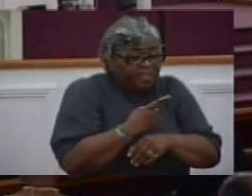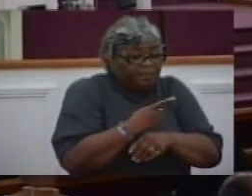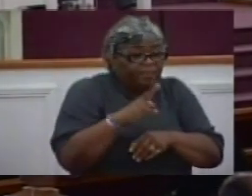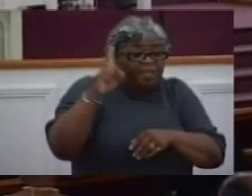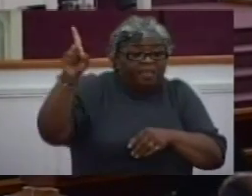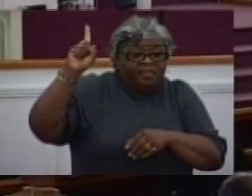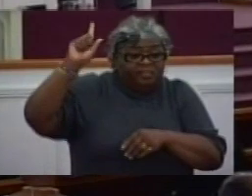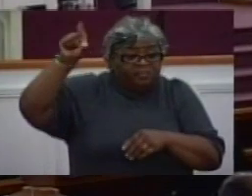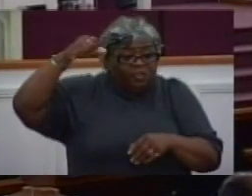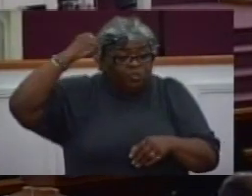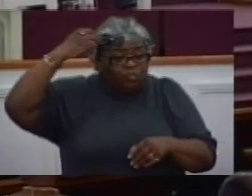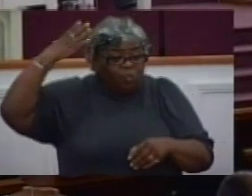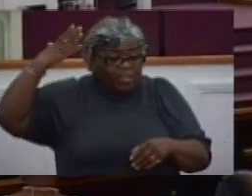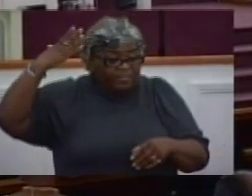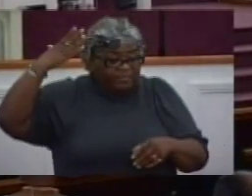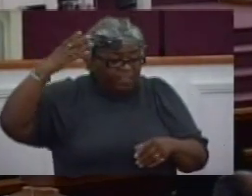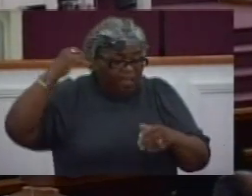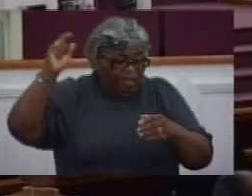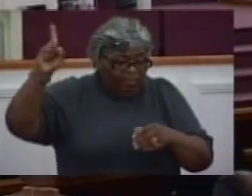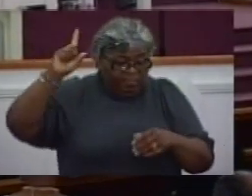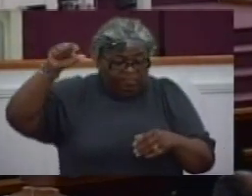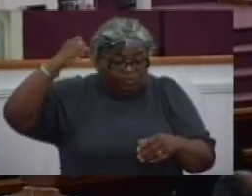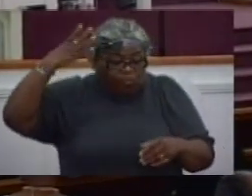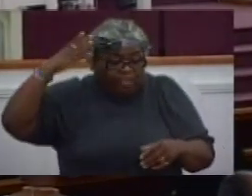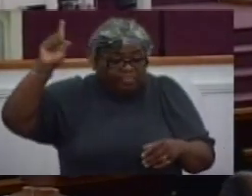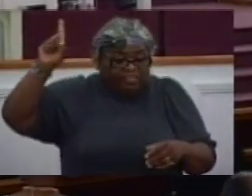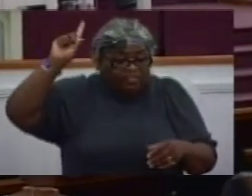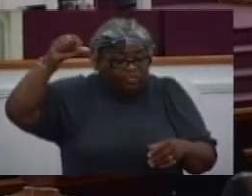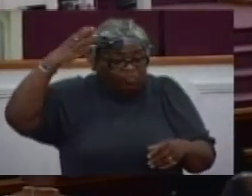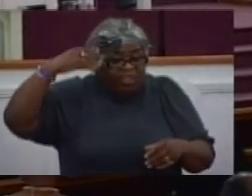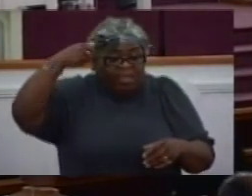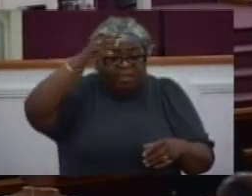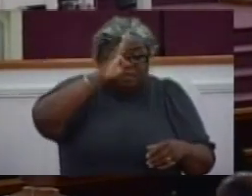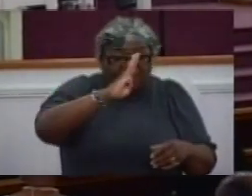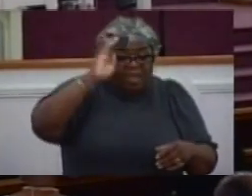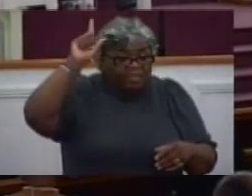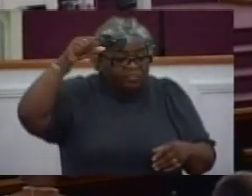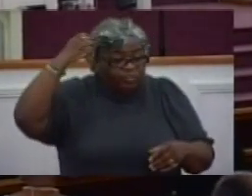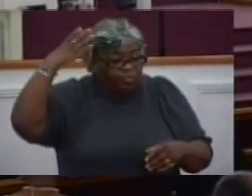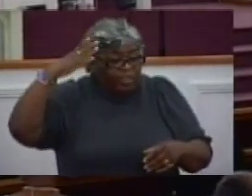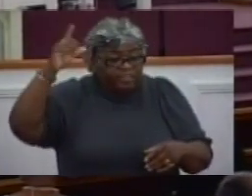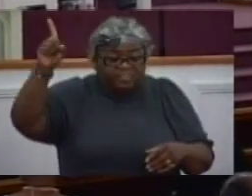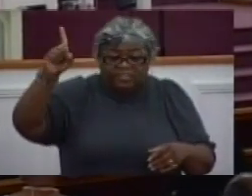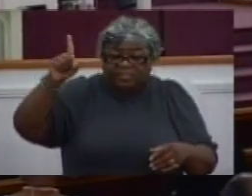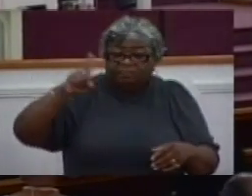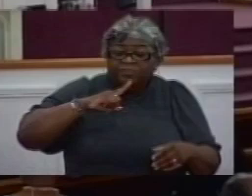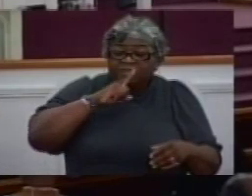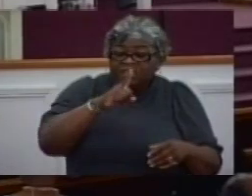"His grace, his grace, his grace, God's grace, his